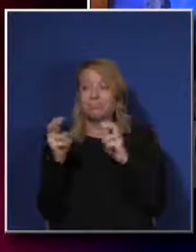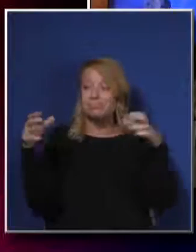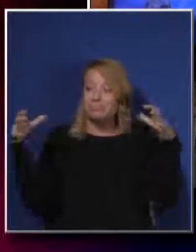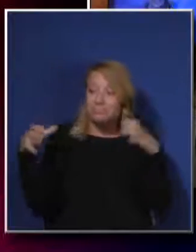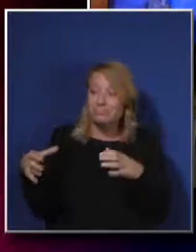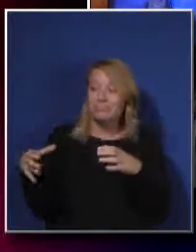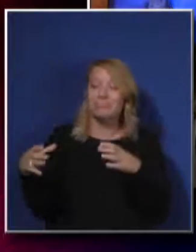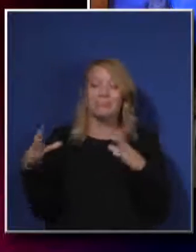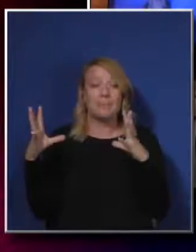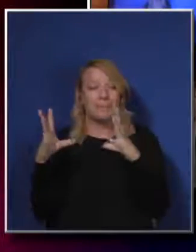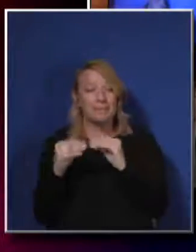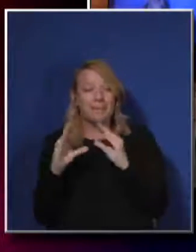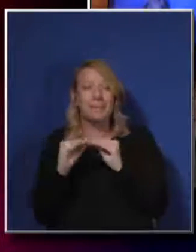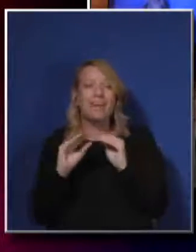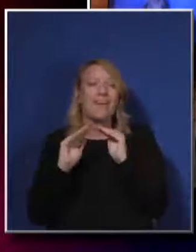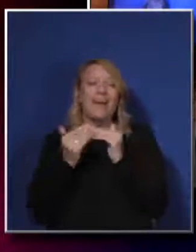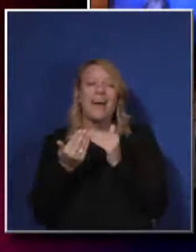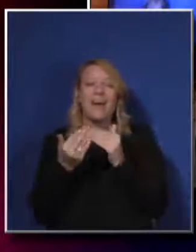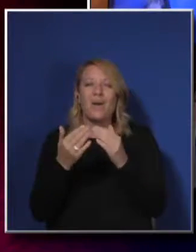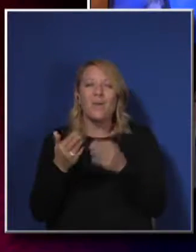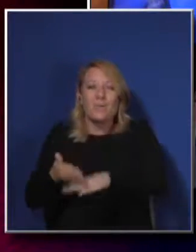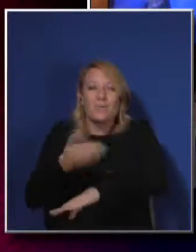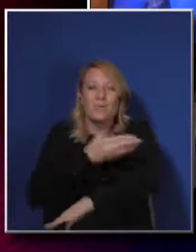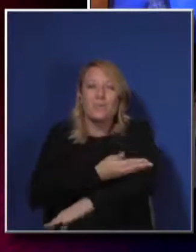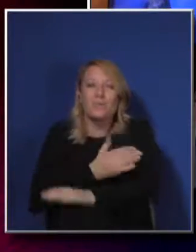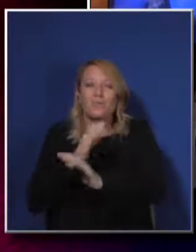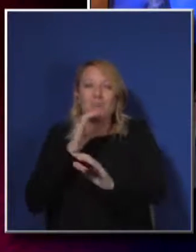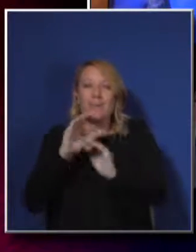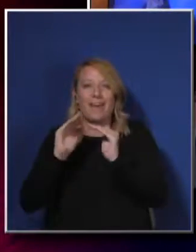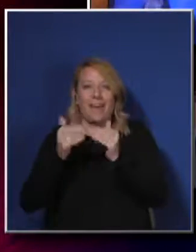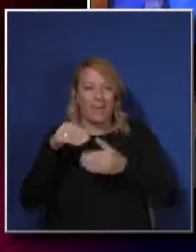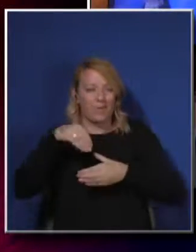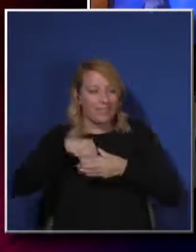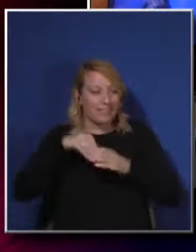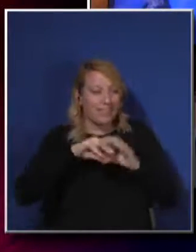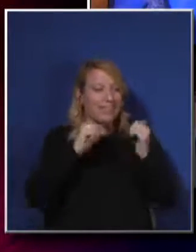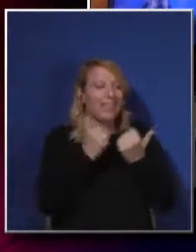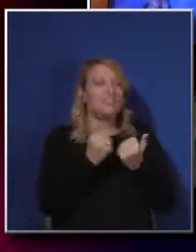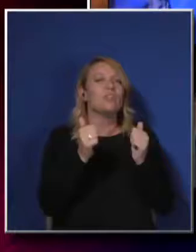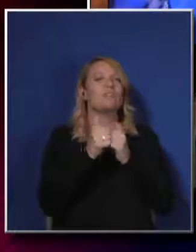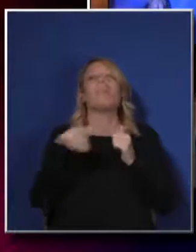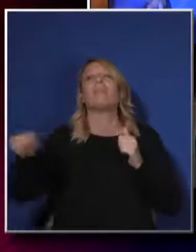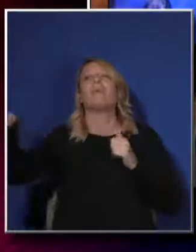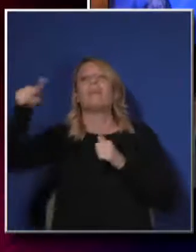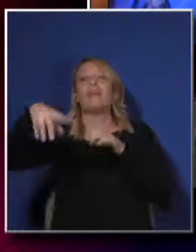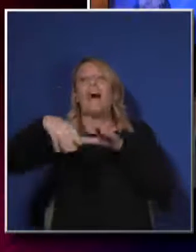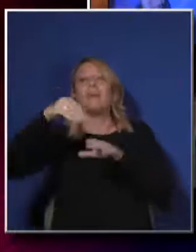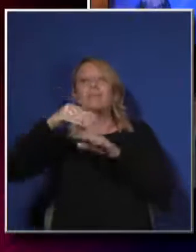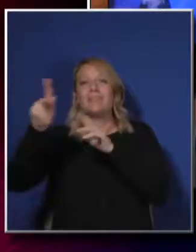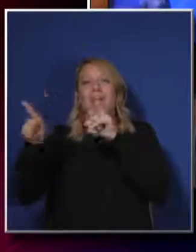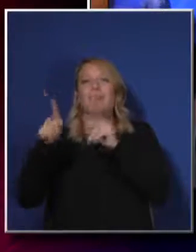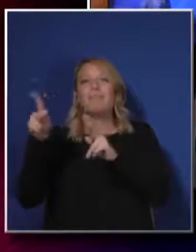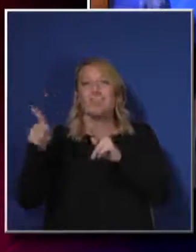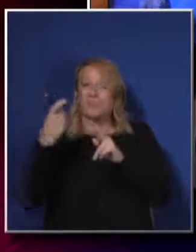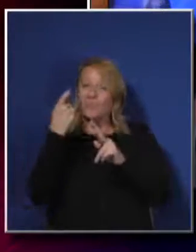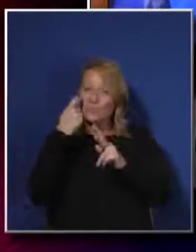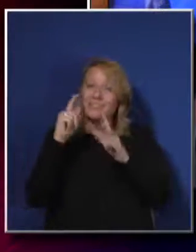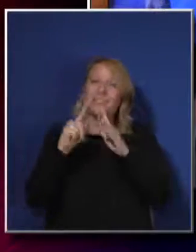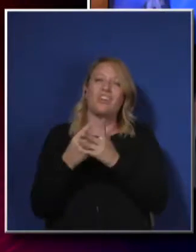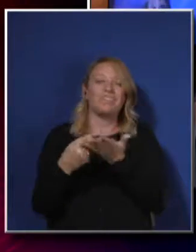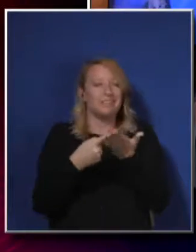improve communication both internally and externally. We've just started having that